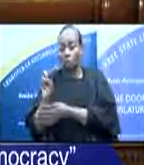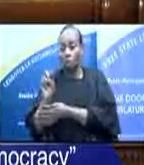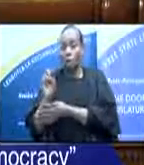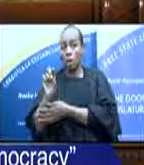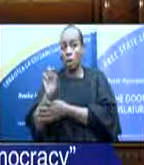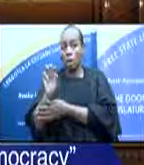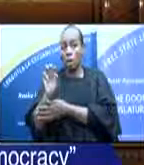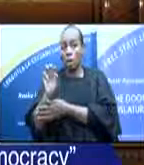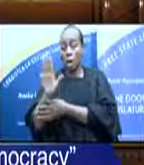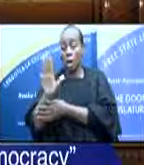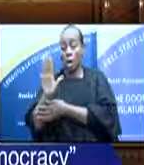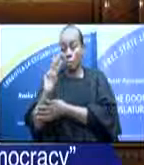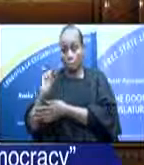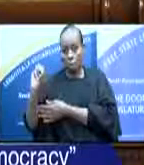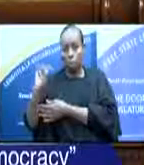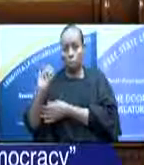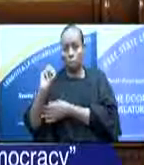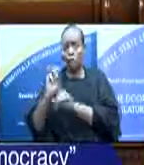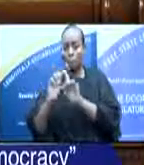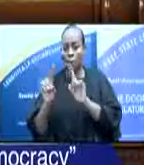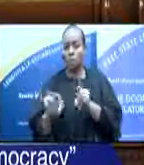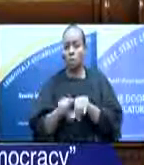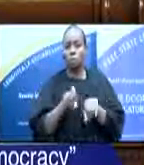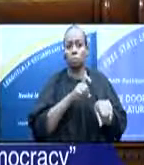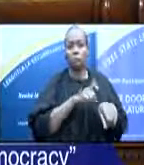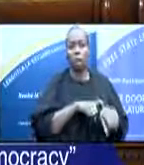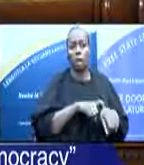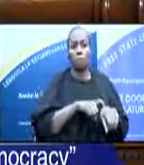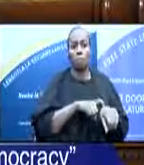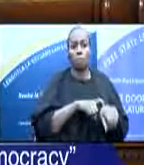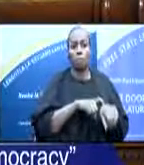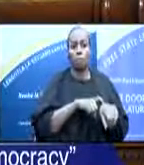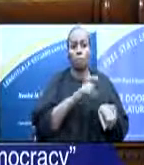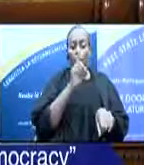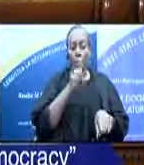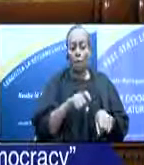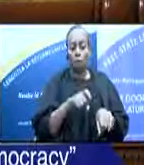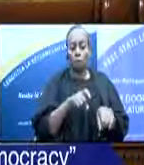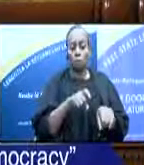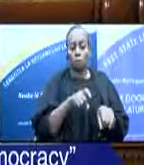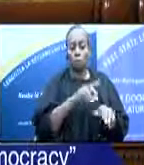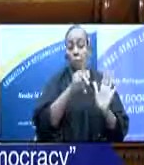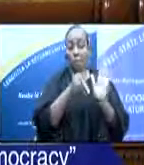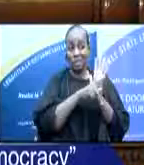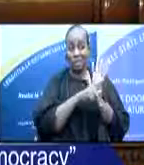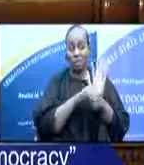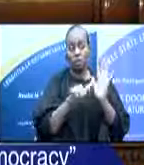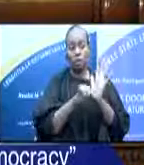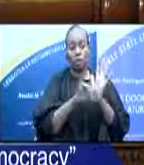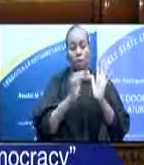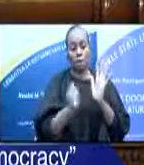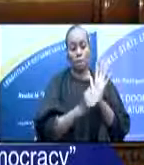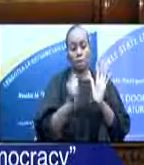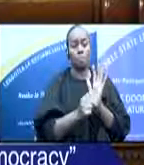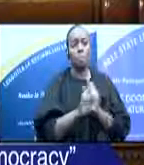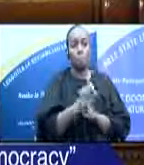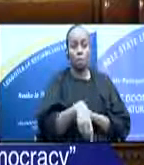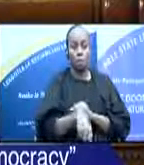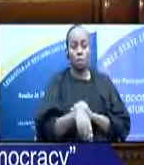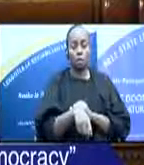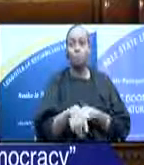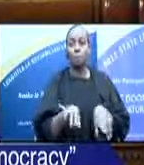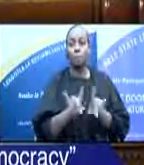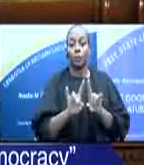In the meantime, there's a shortfall for clinical positions. In fact, of the 8 billion rand budgeted for the cost